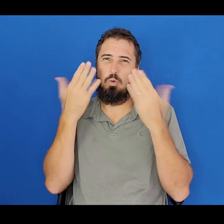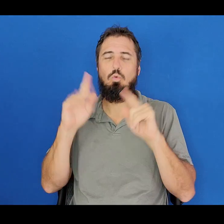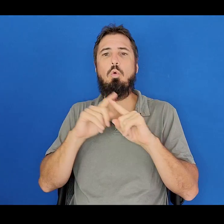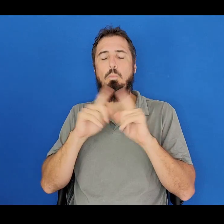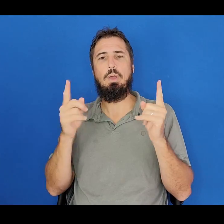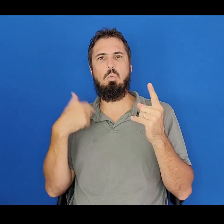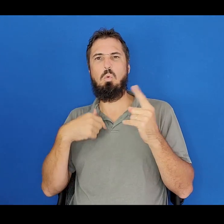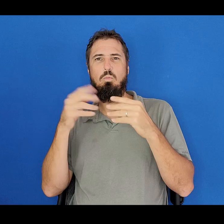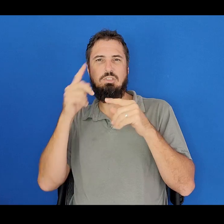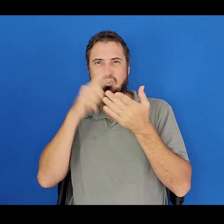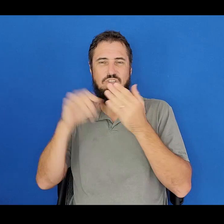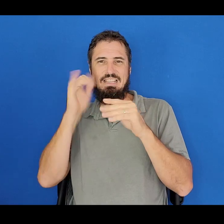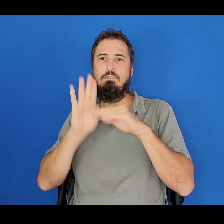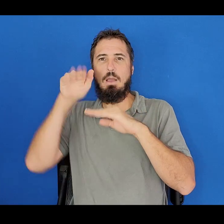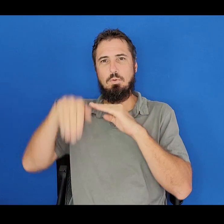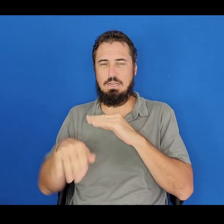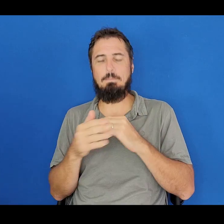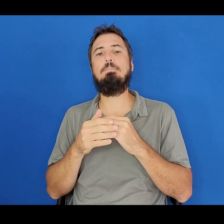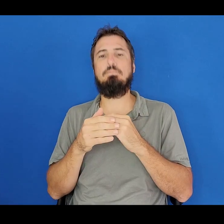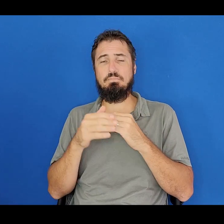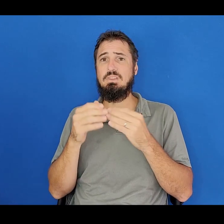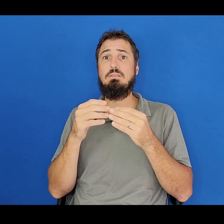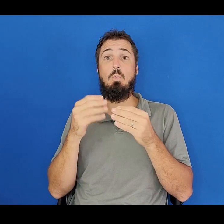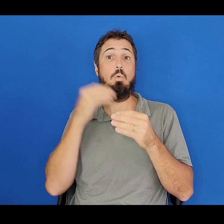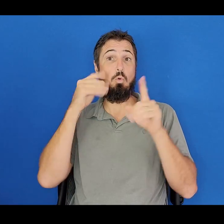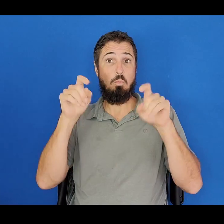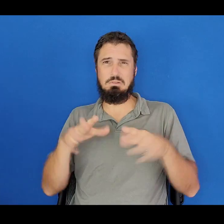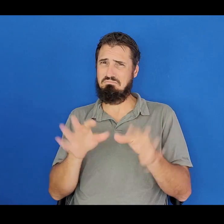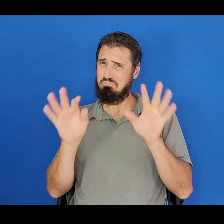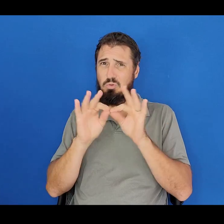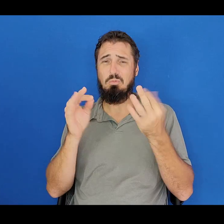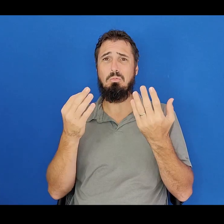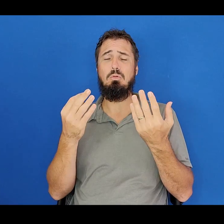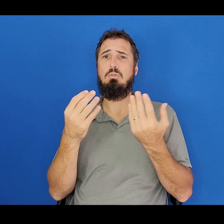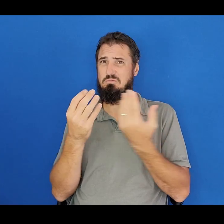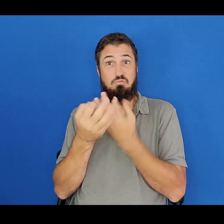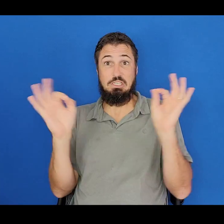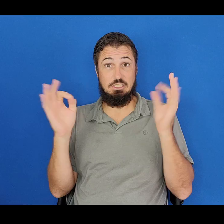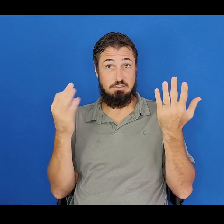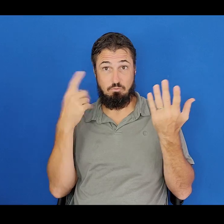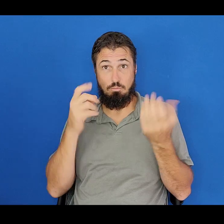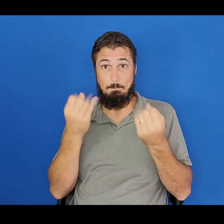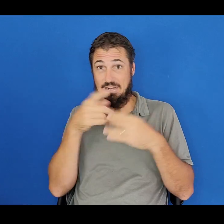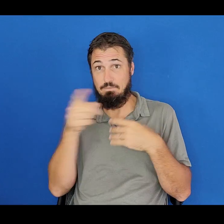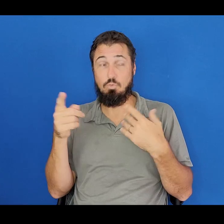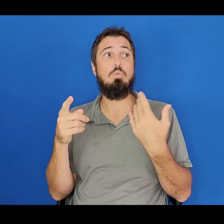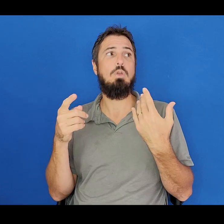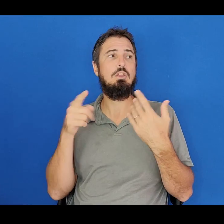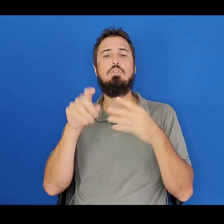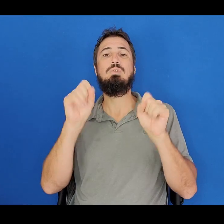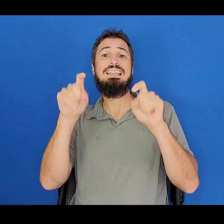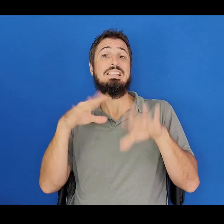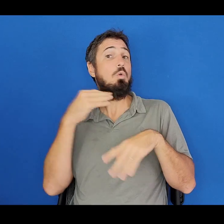test kits are a great resource. Many are available for free, and they let people test quickly in the privacy of their own homes. A positive